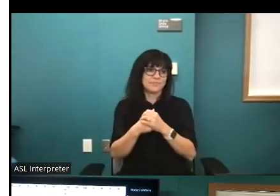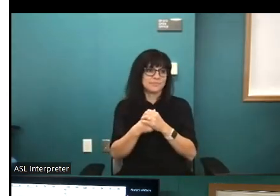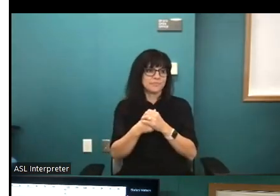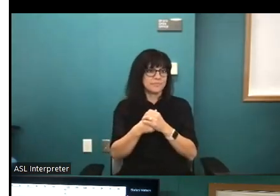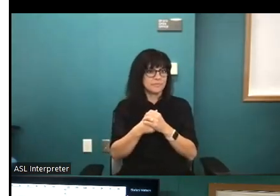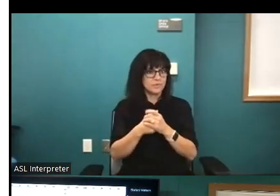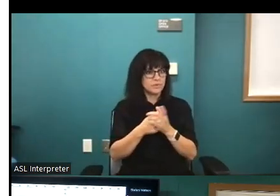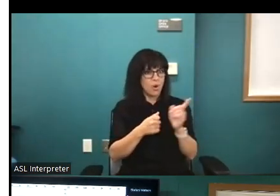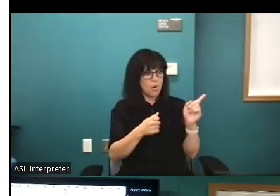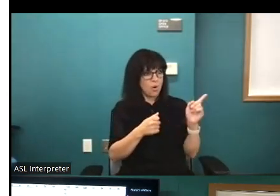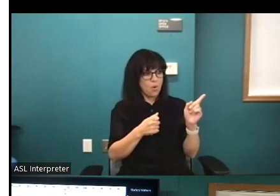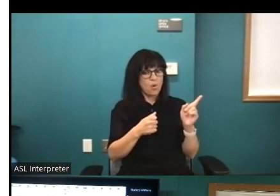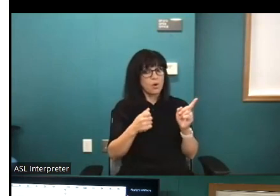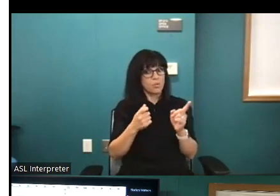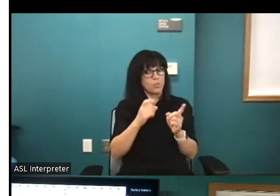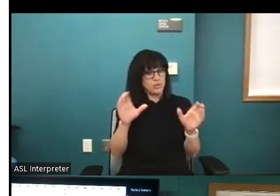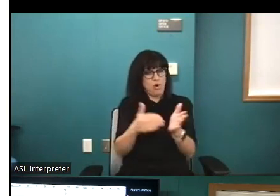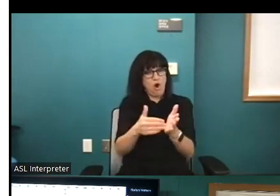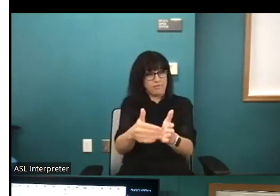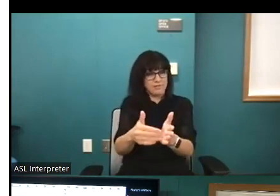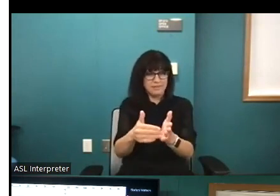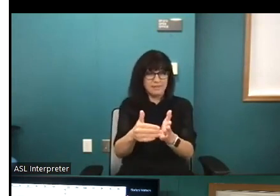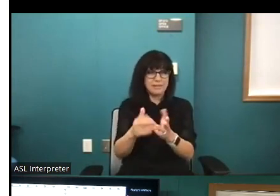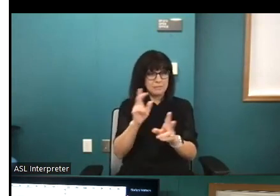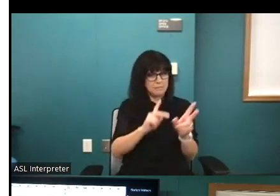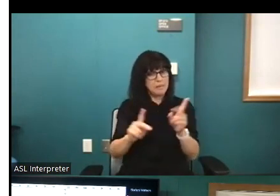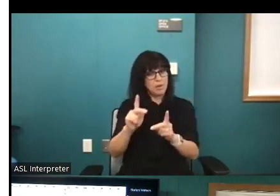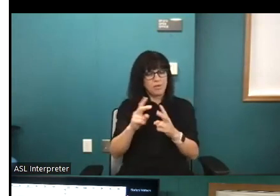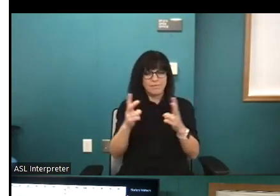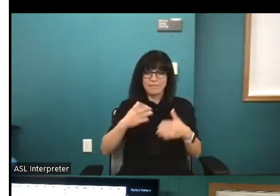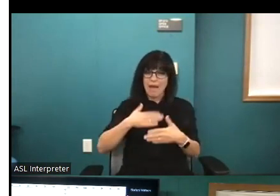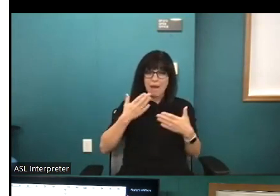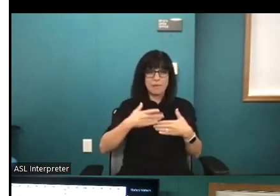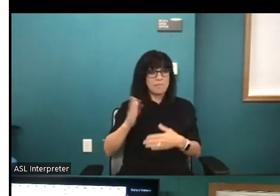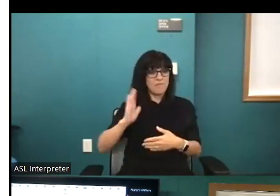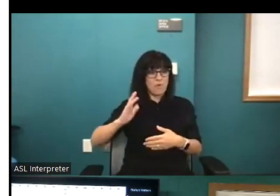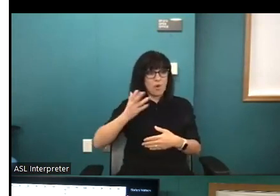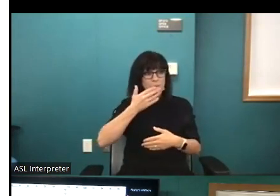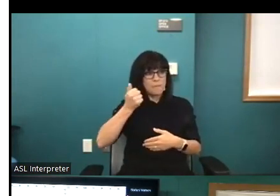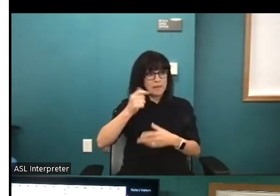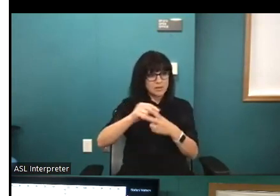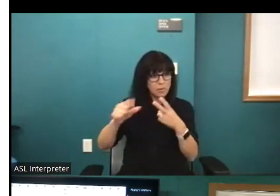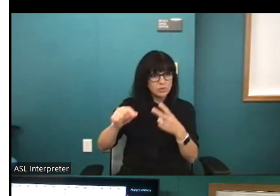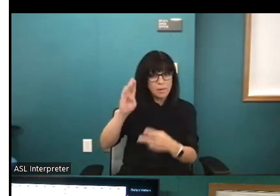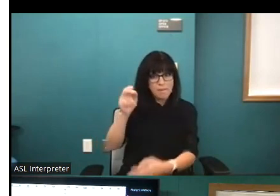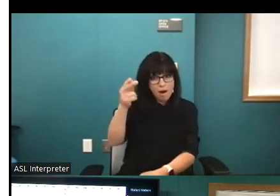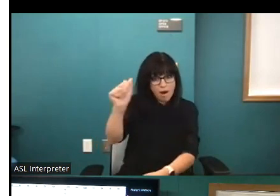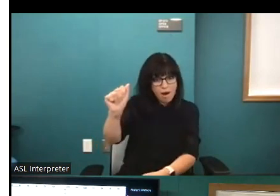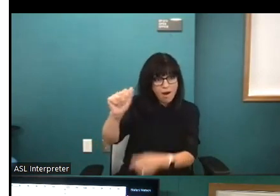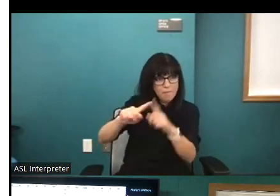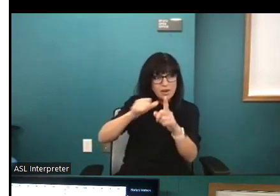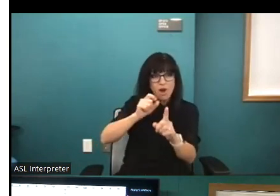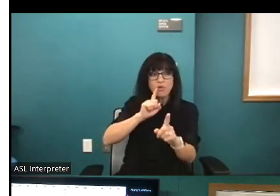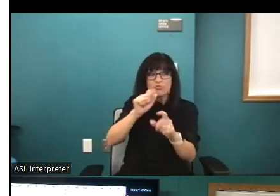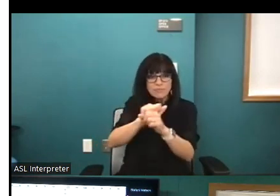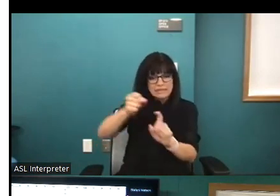This is definitely a thing. This thing we're doing a lot, and people are very happy. Because before this, the best option was a Baja, which does great, but it doesn't actually stimulate that